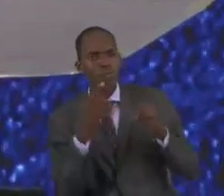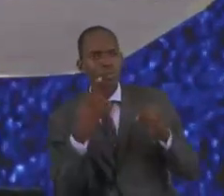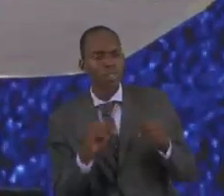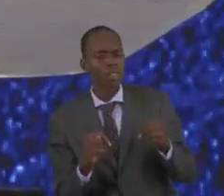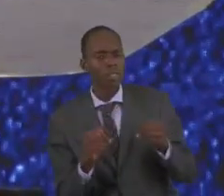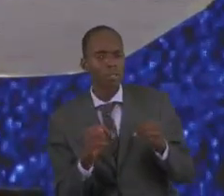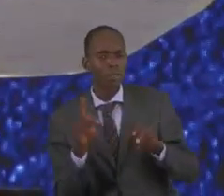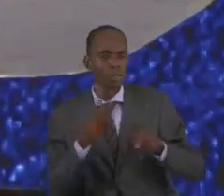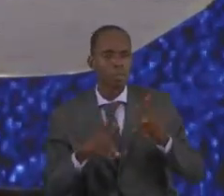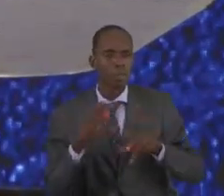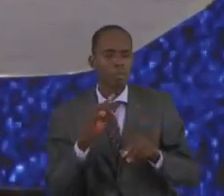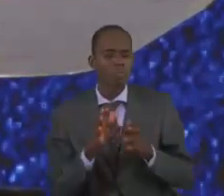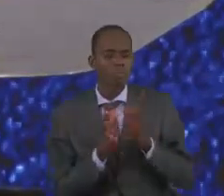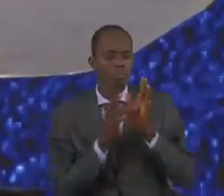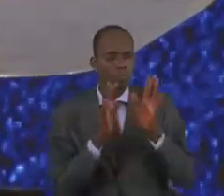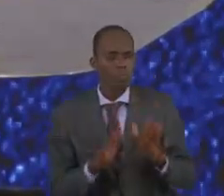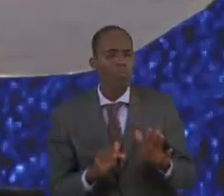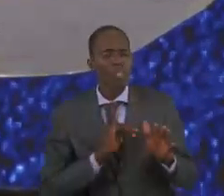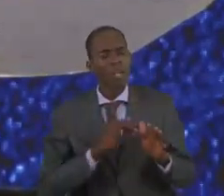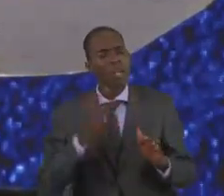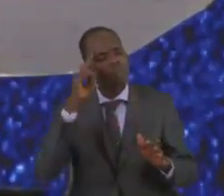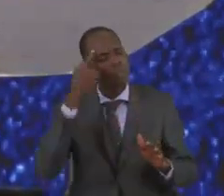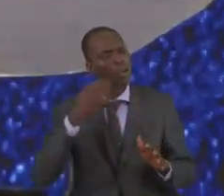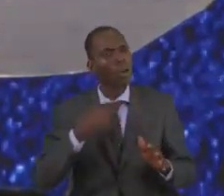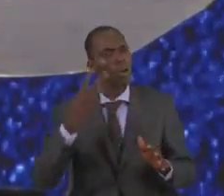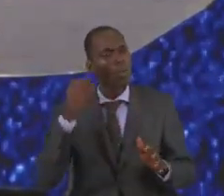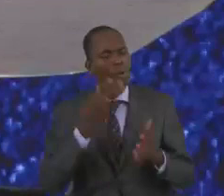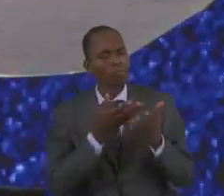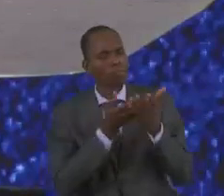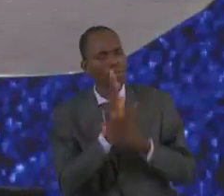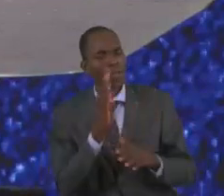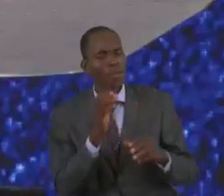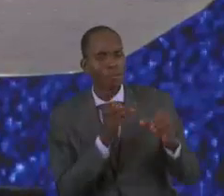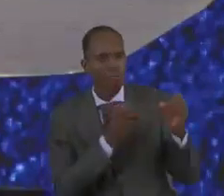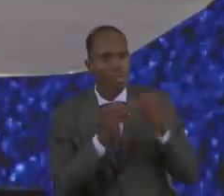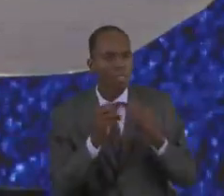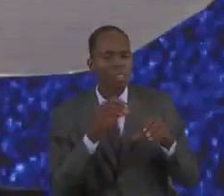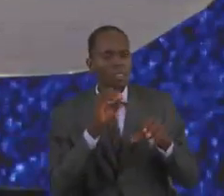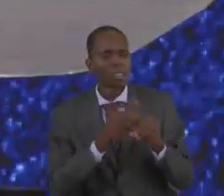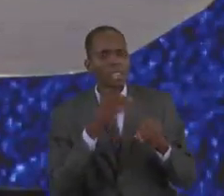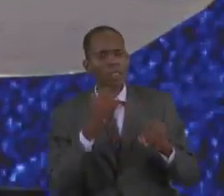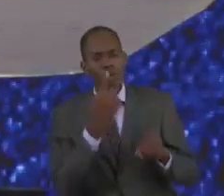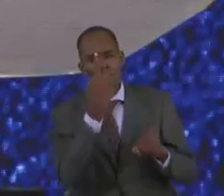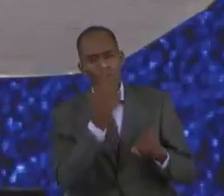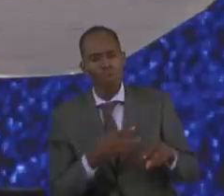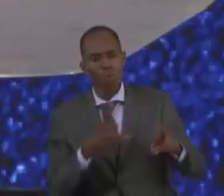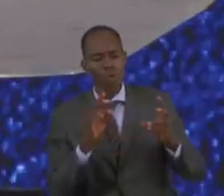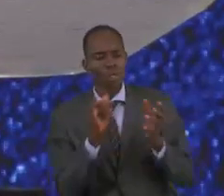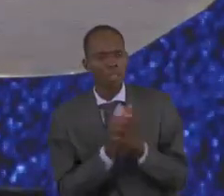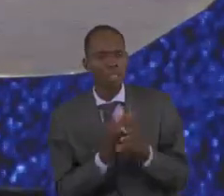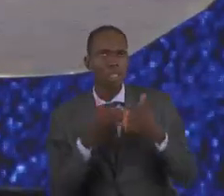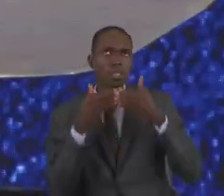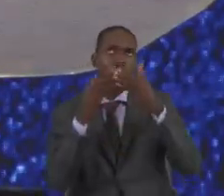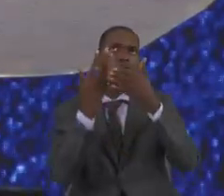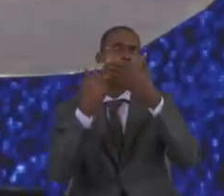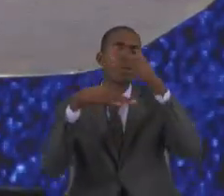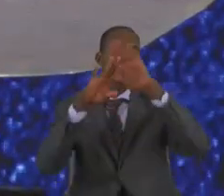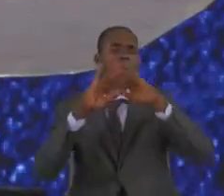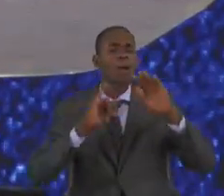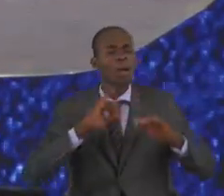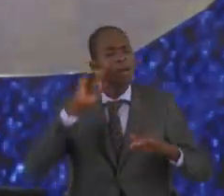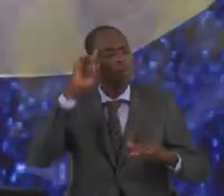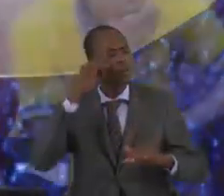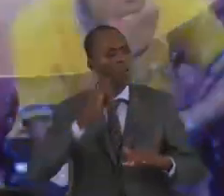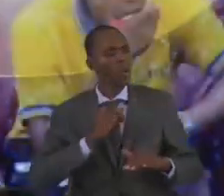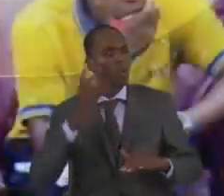thought I was right in fighting the only way that leads to heaven. I thought I was right